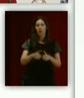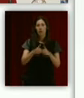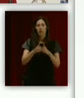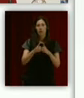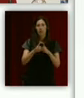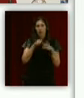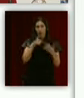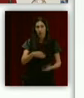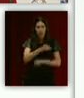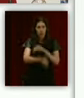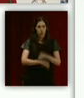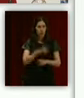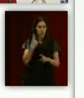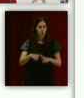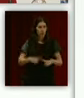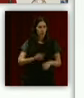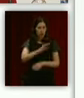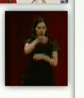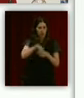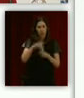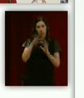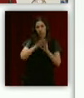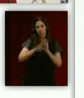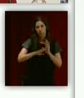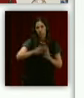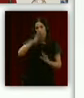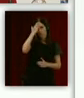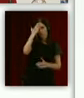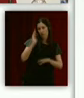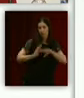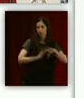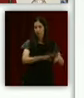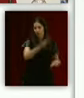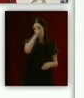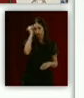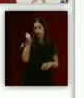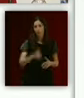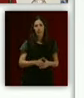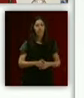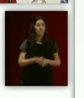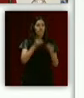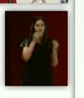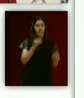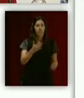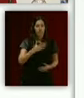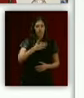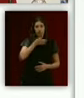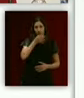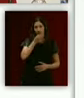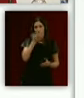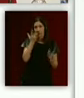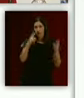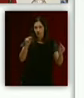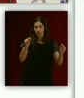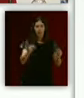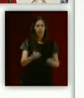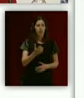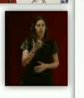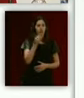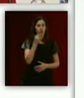the user wants to gain control over the application again, to do this in an automated manner using the controls that we